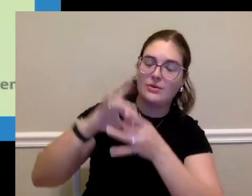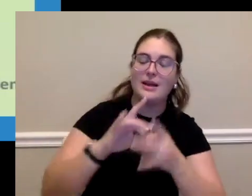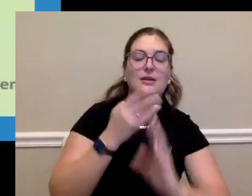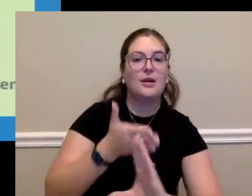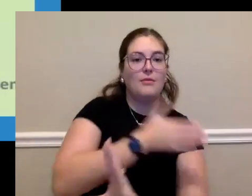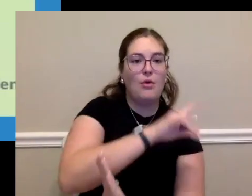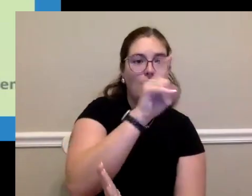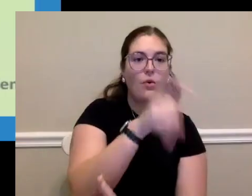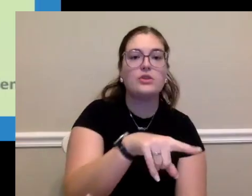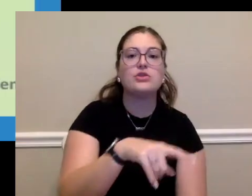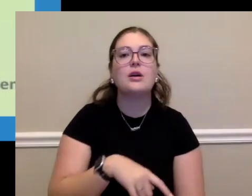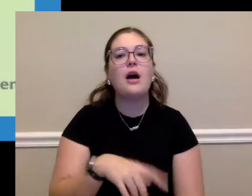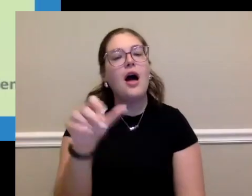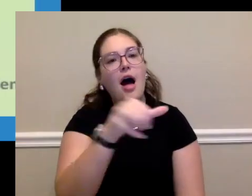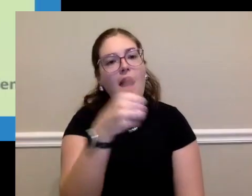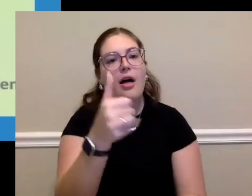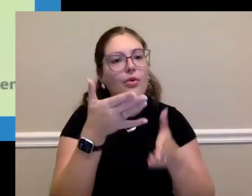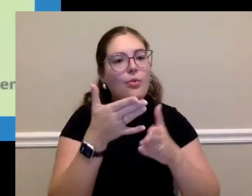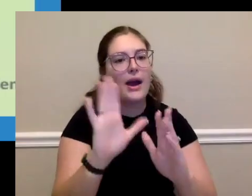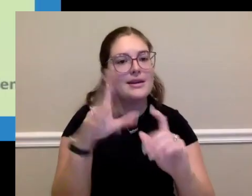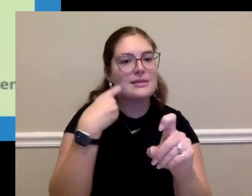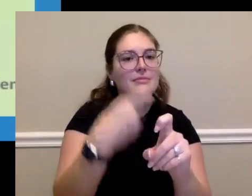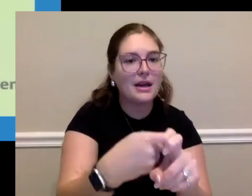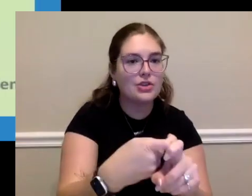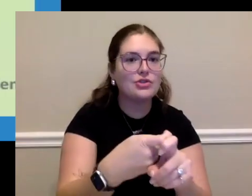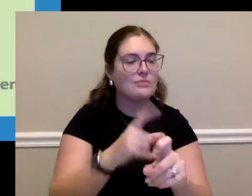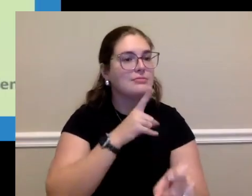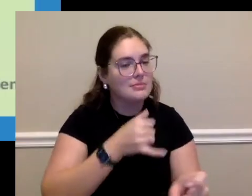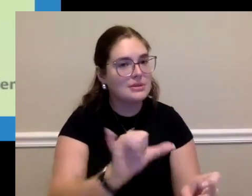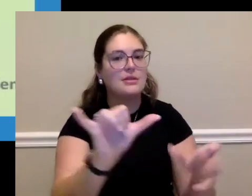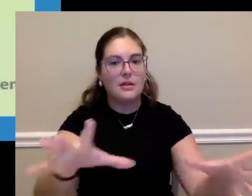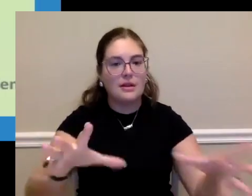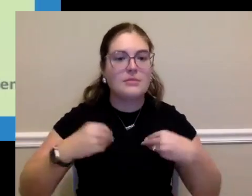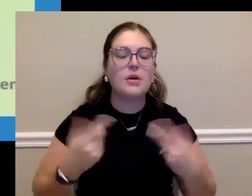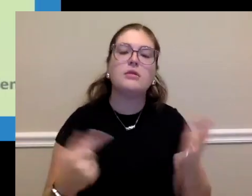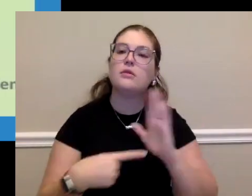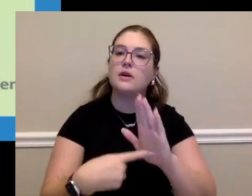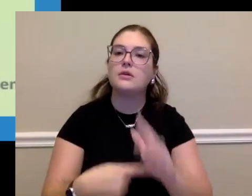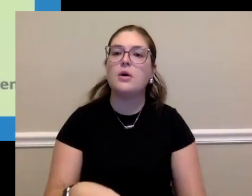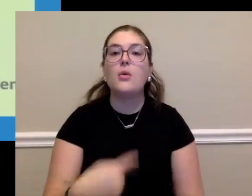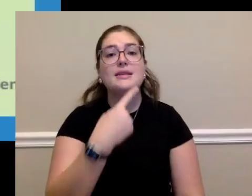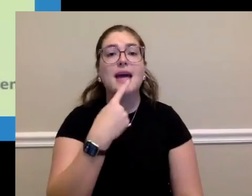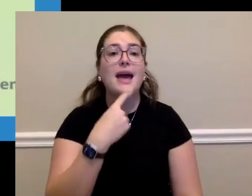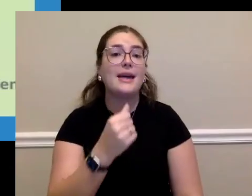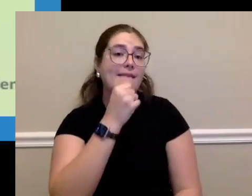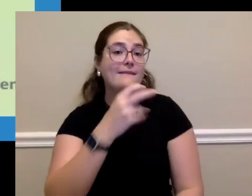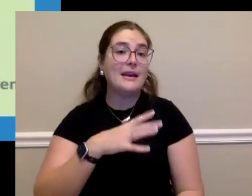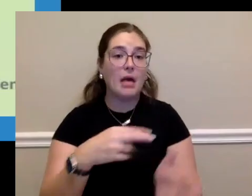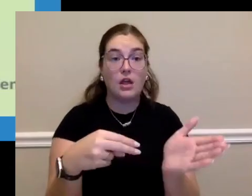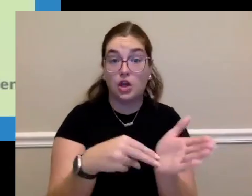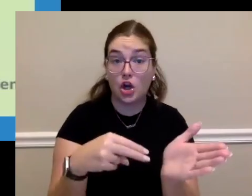about alternatives in Spanish that are acceptable. For example, we used to always say the female nurse, right? Because